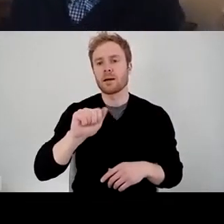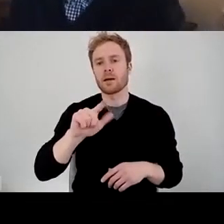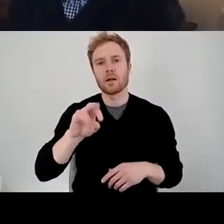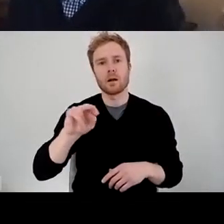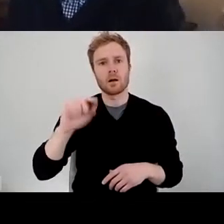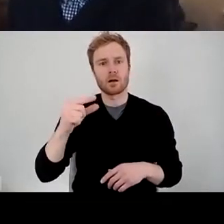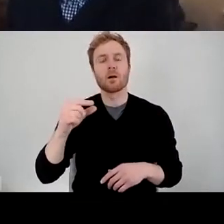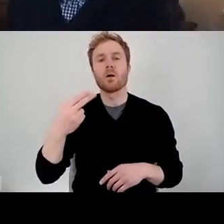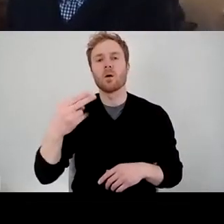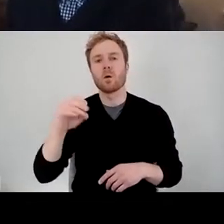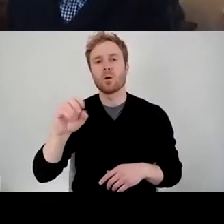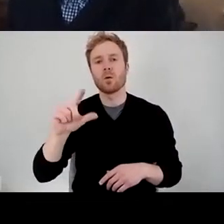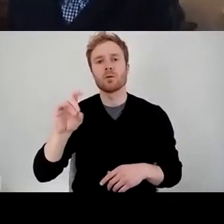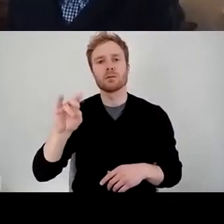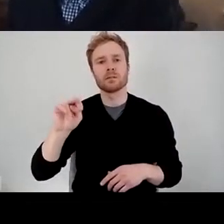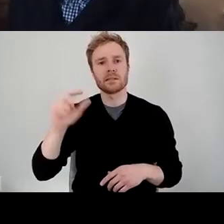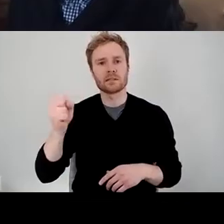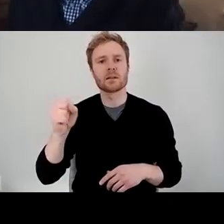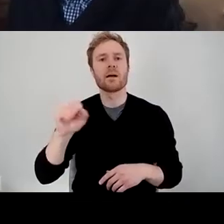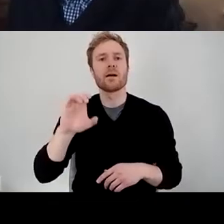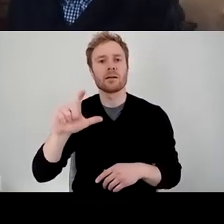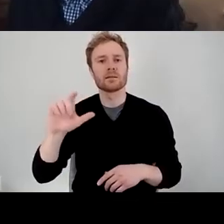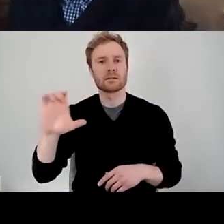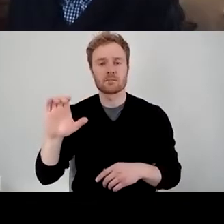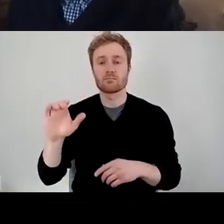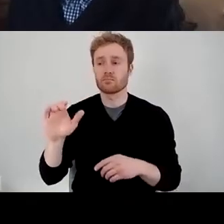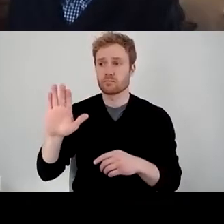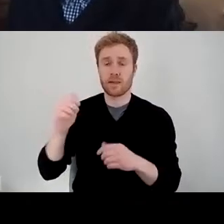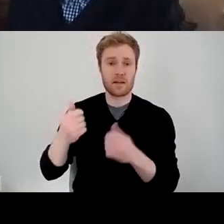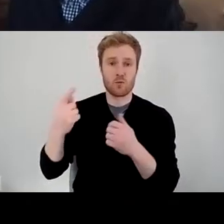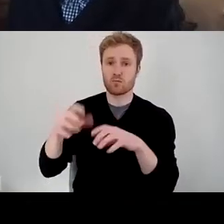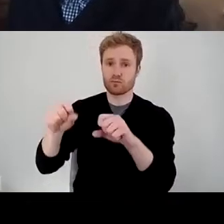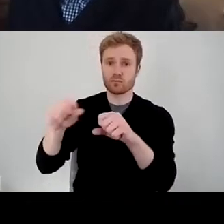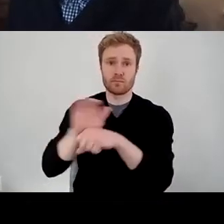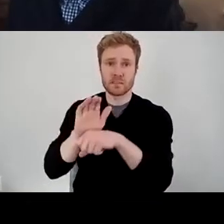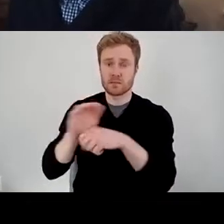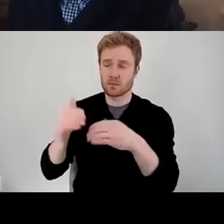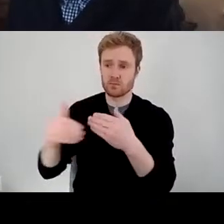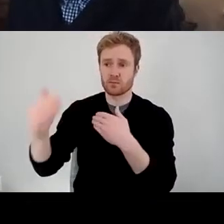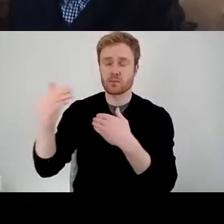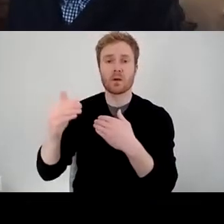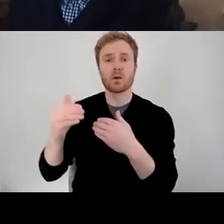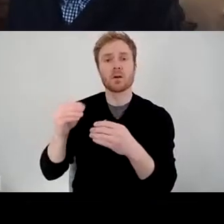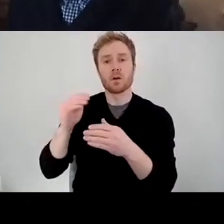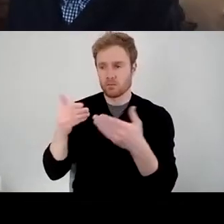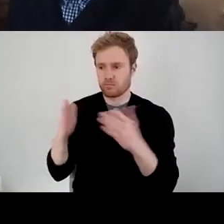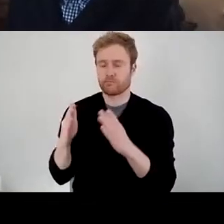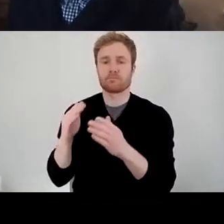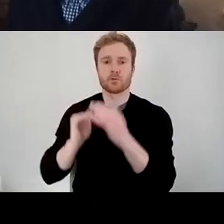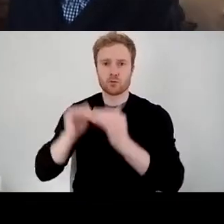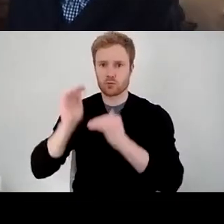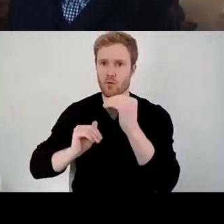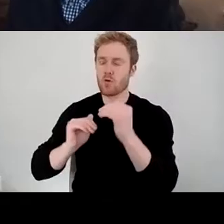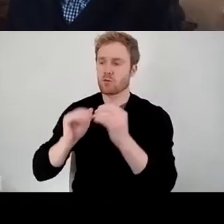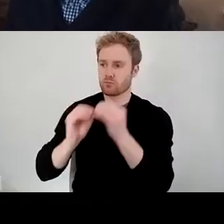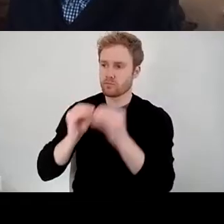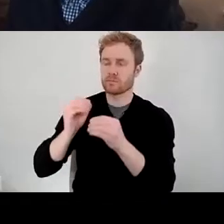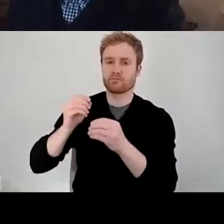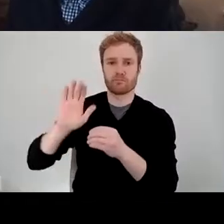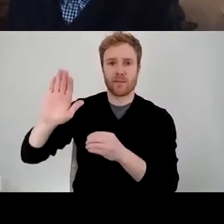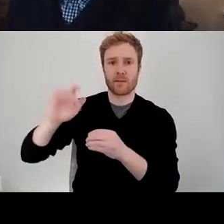further discussion? Seeing none, all those in favor say aye. Aye. Aye. Any opposed? Bill